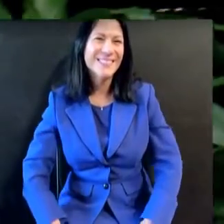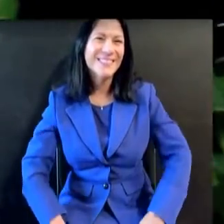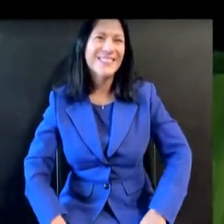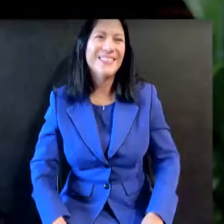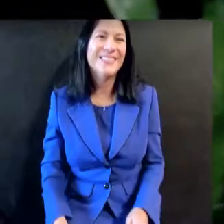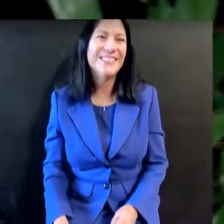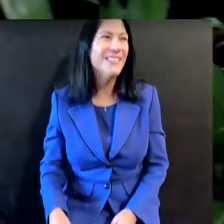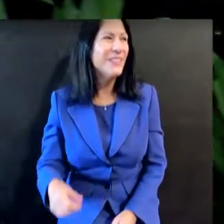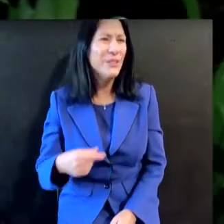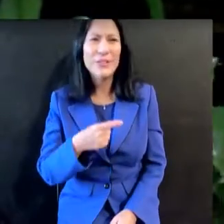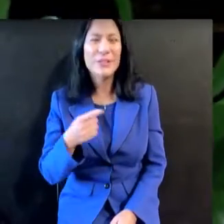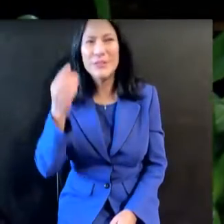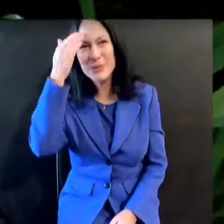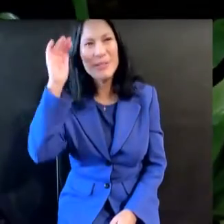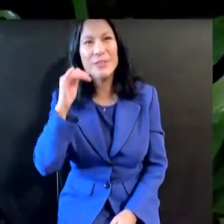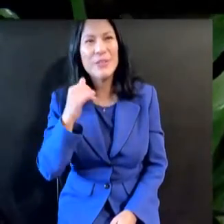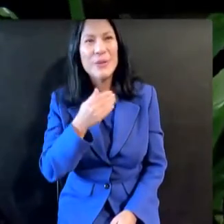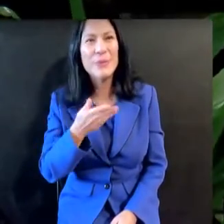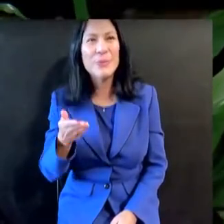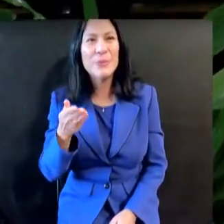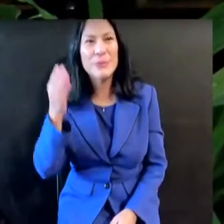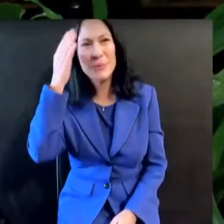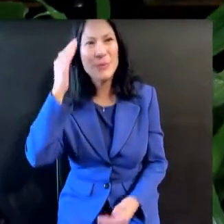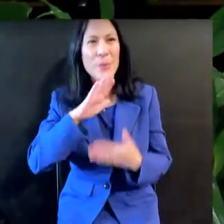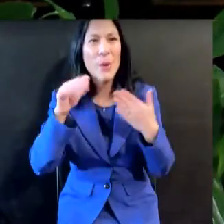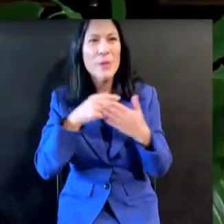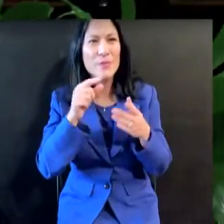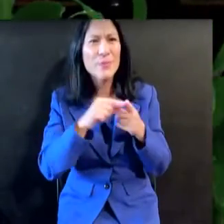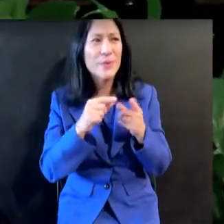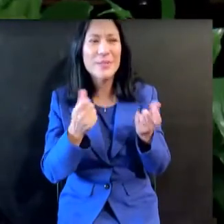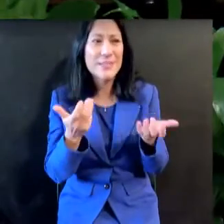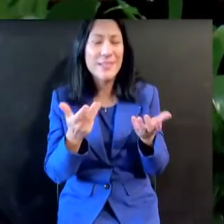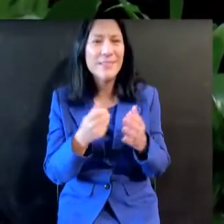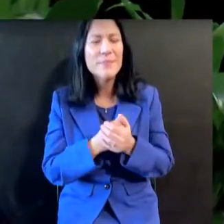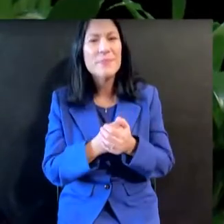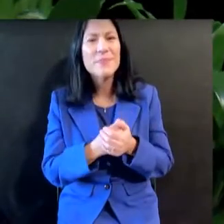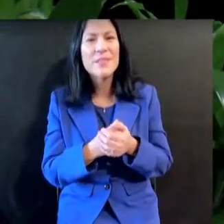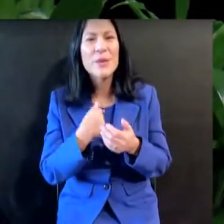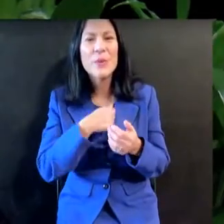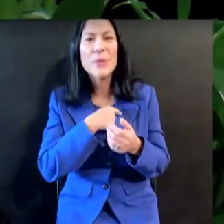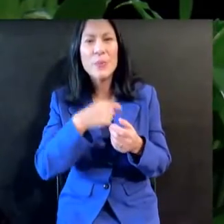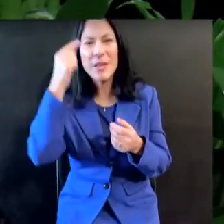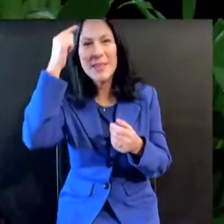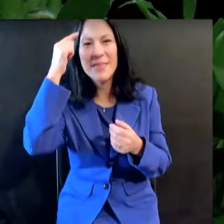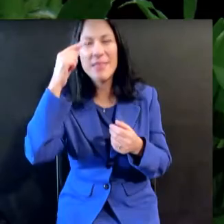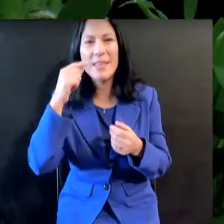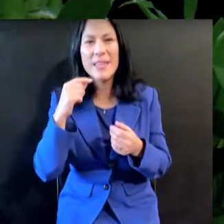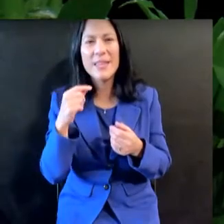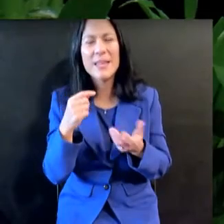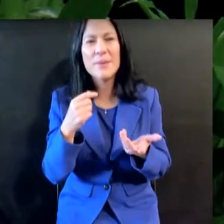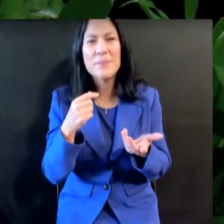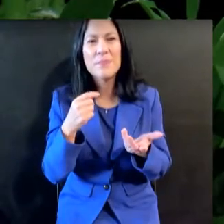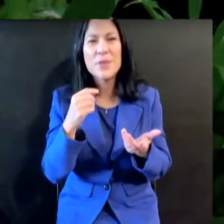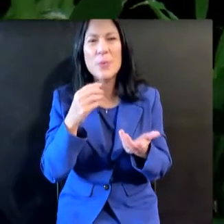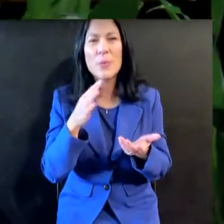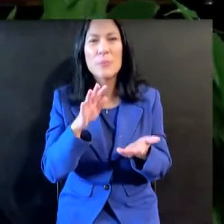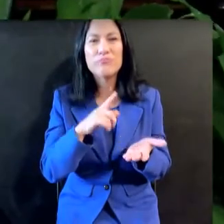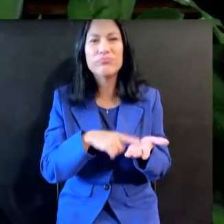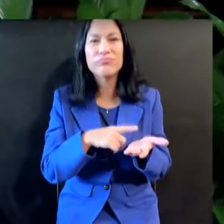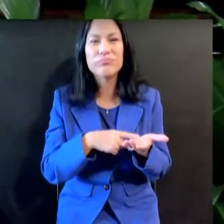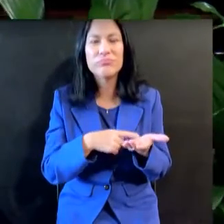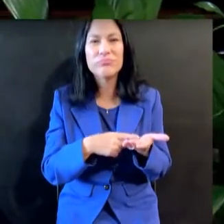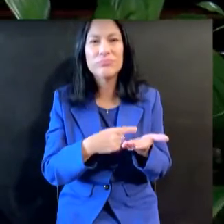You didn't know you knew all 12 of those, did you? Yeah, but when we think about this and we talk about Christmas, and I